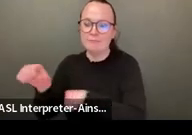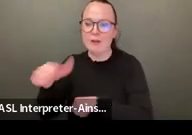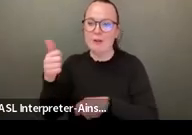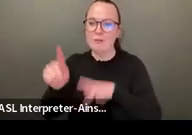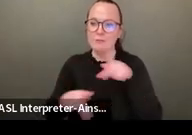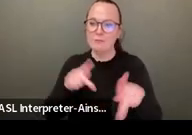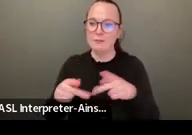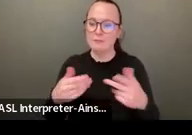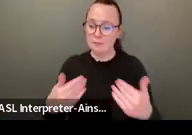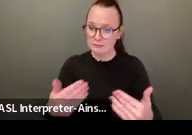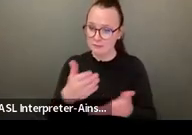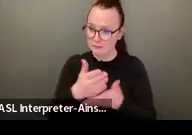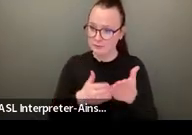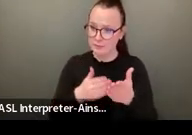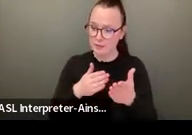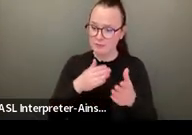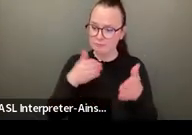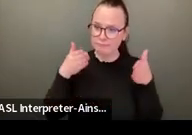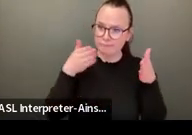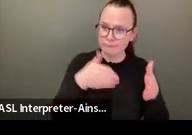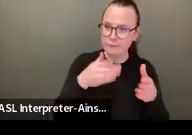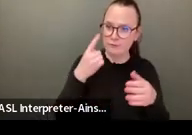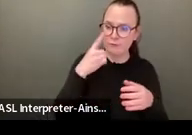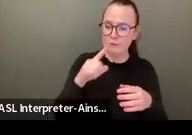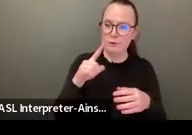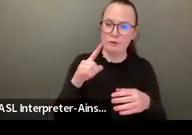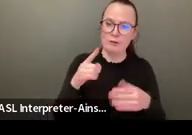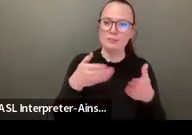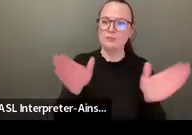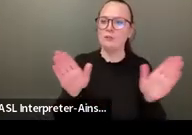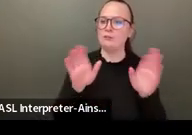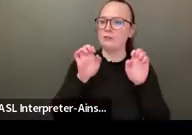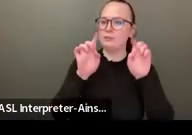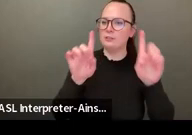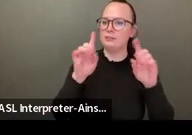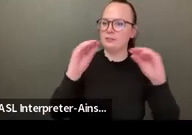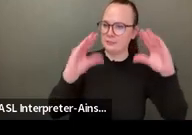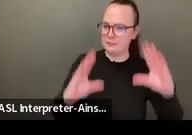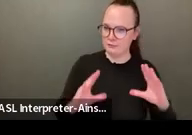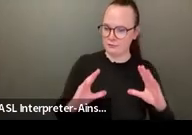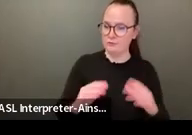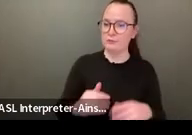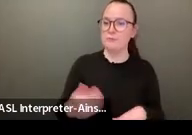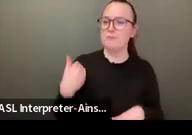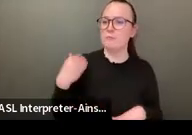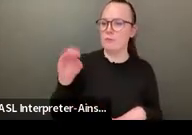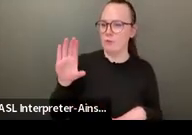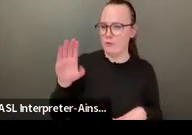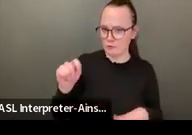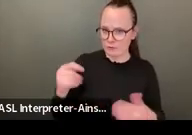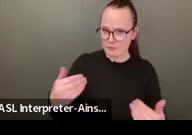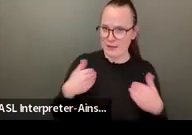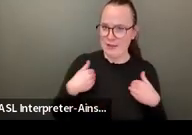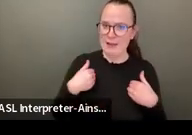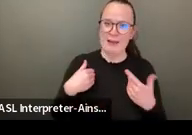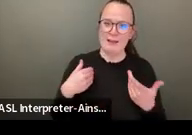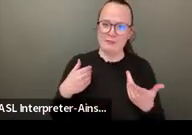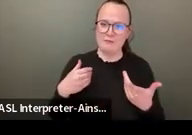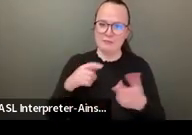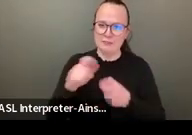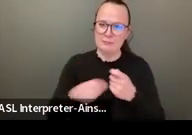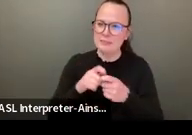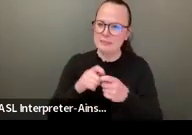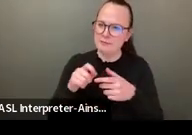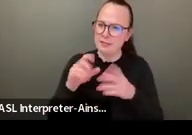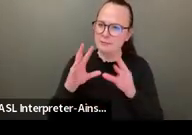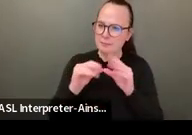toward general ed teachers. So we did one in October around discipline and manifestation determination. That's the link to the